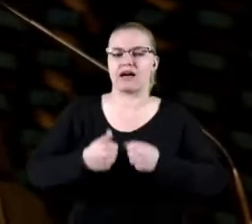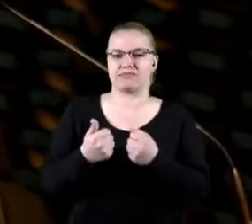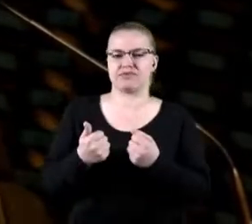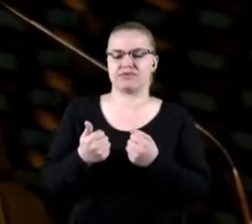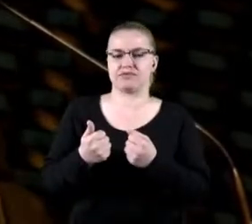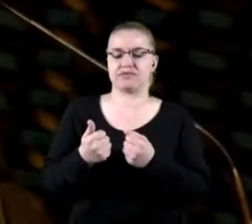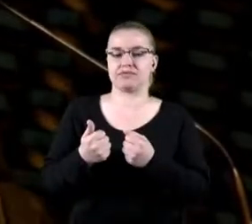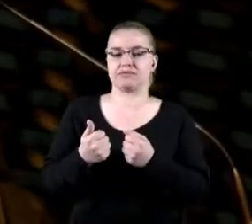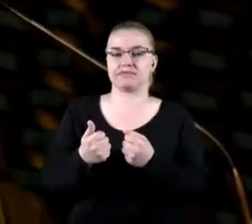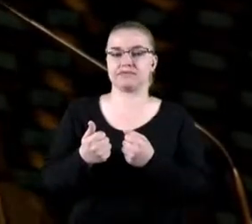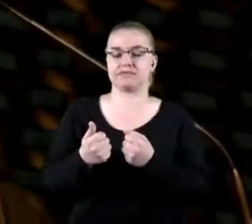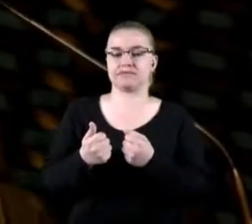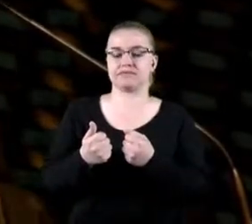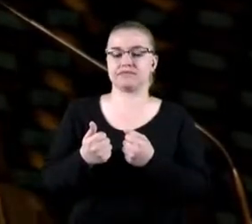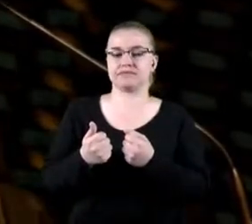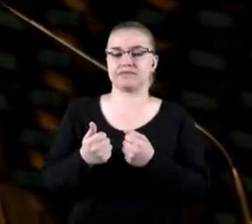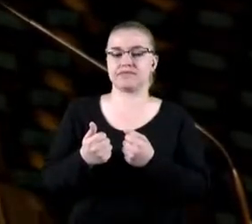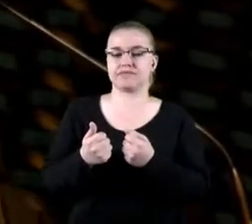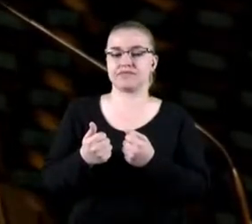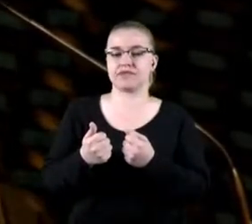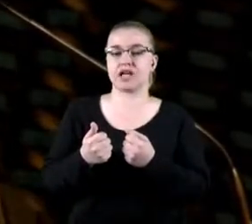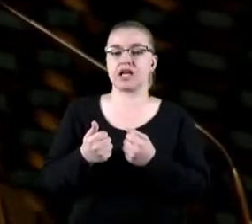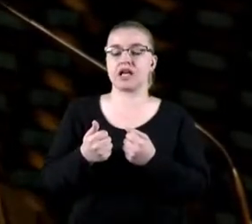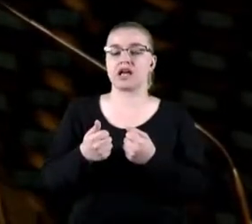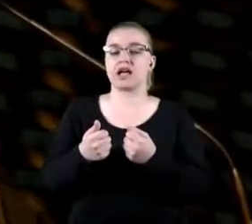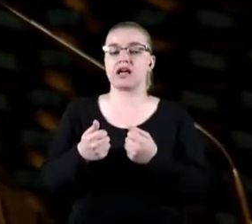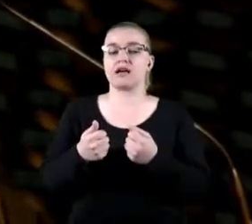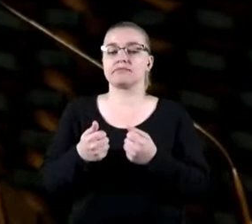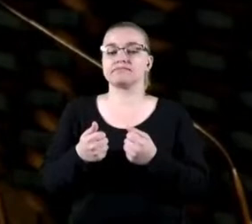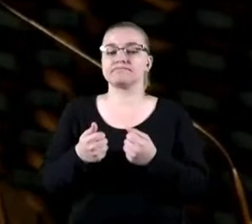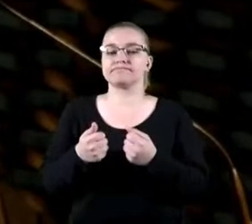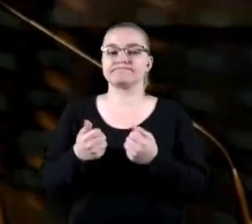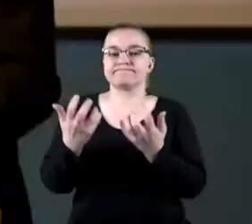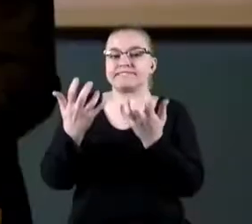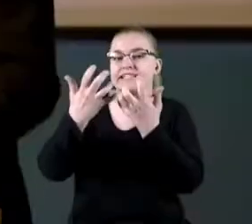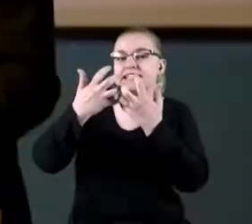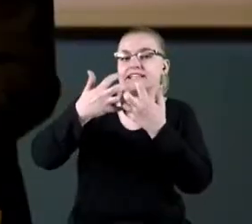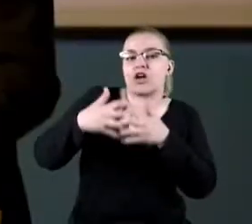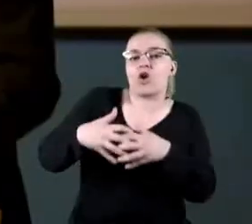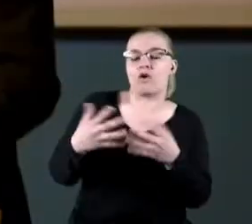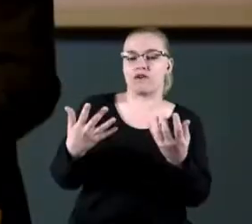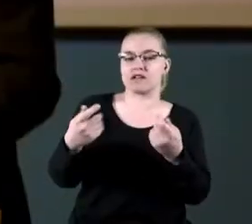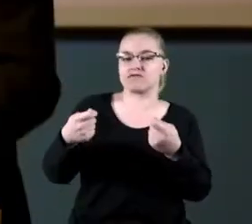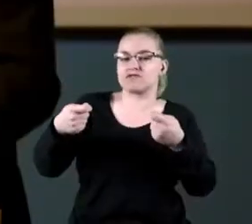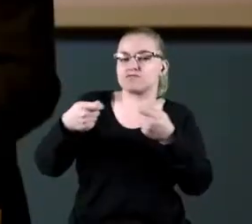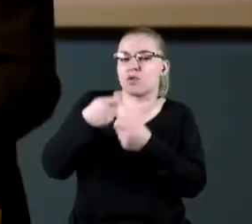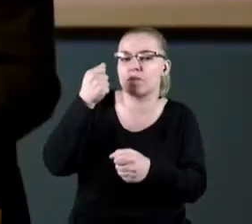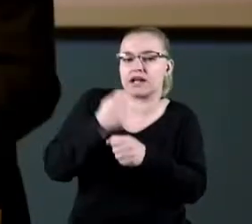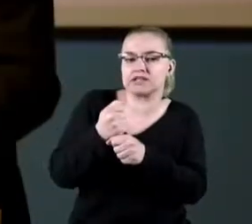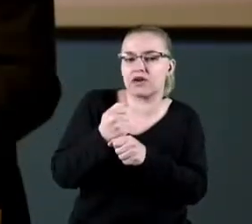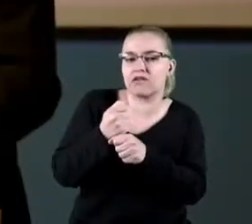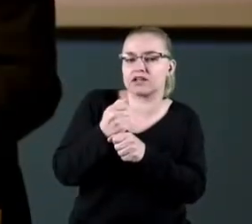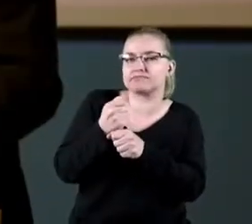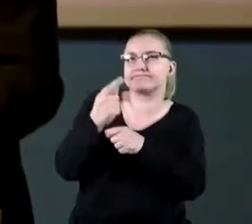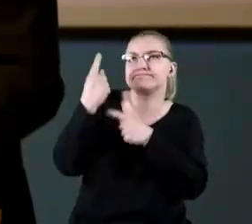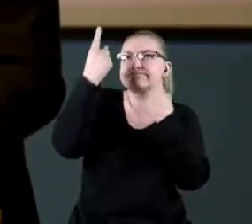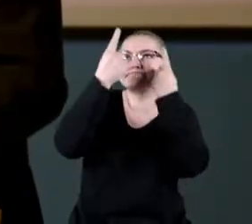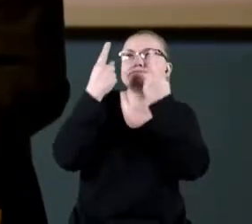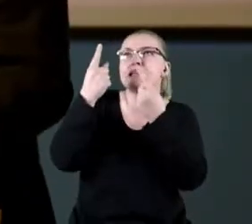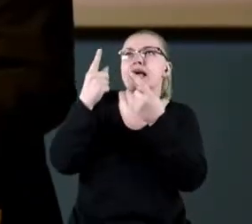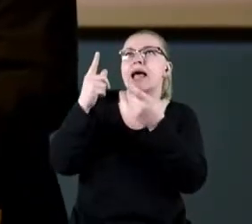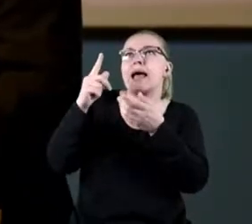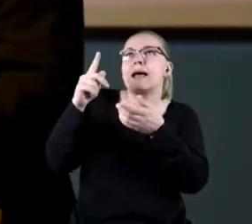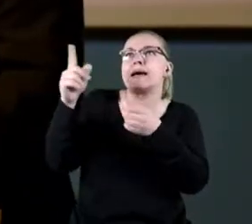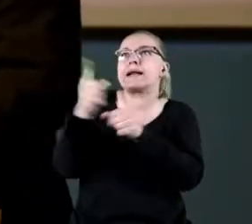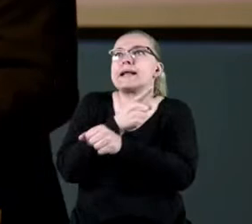resilience to be able to coincide with these threats that we are facing